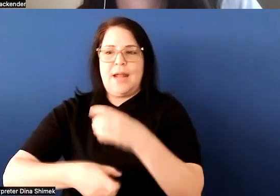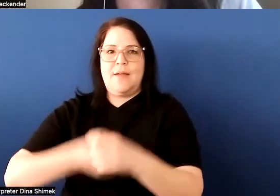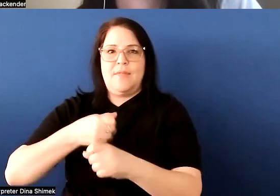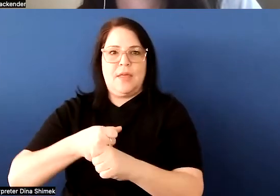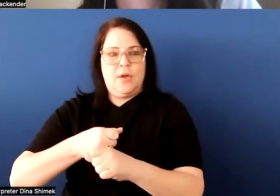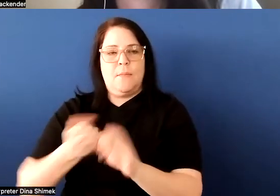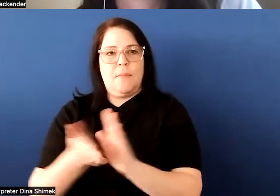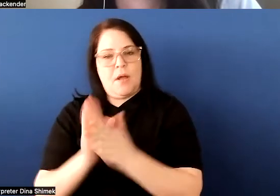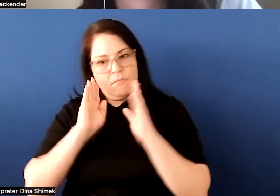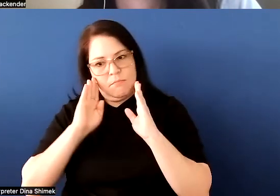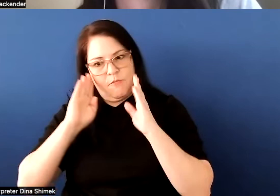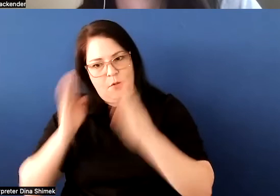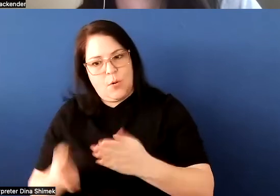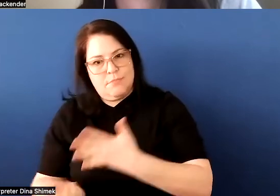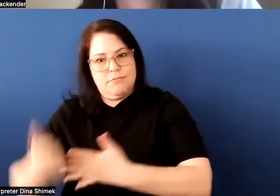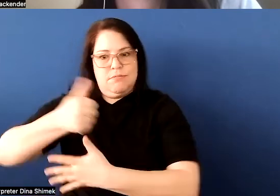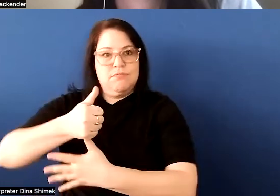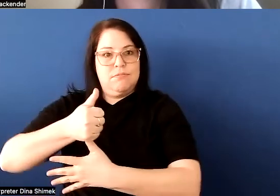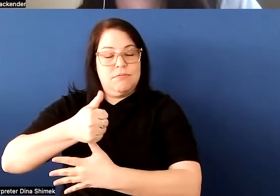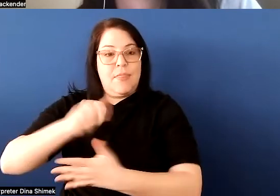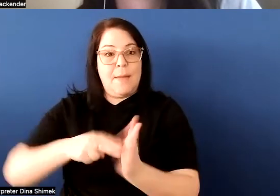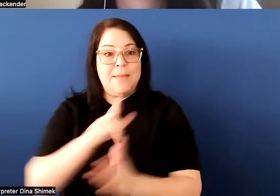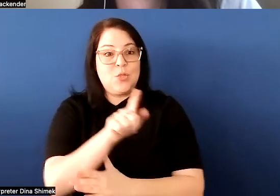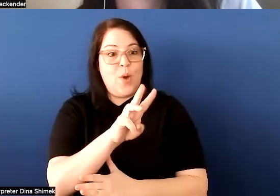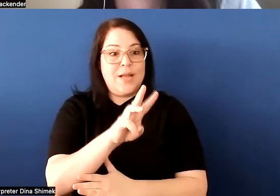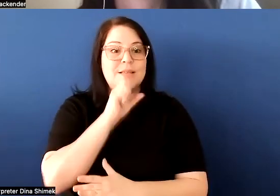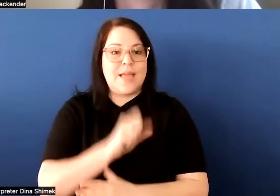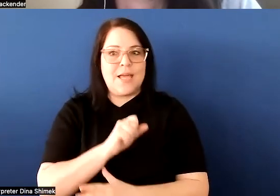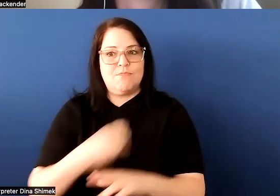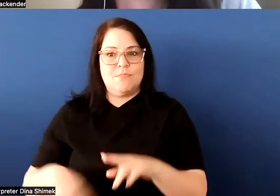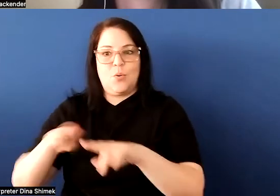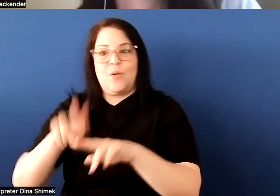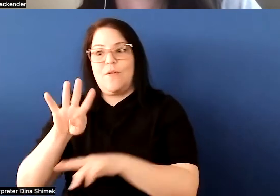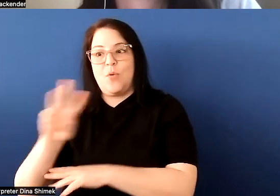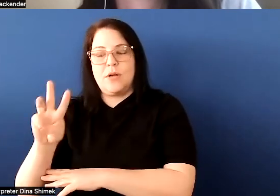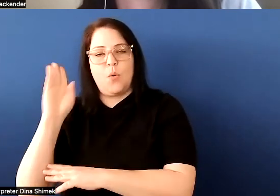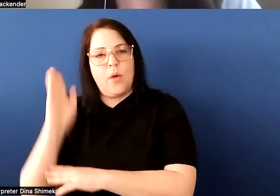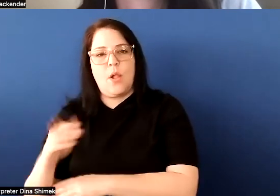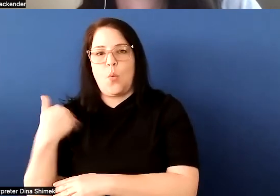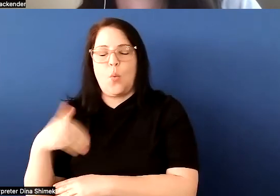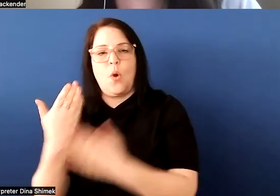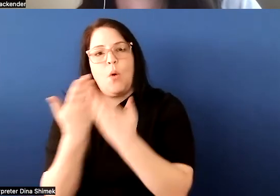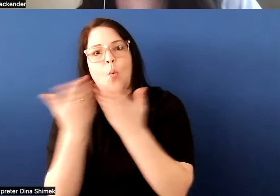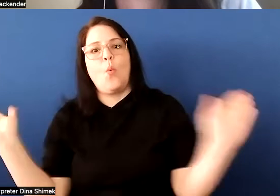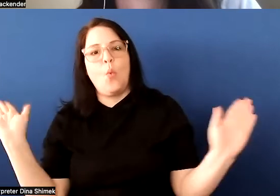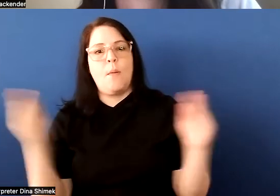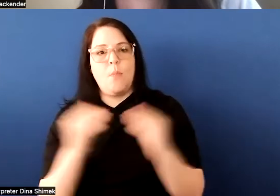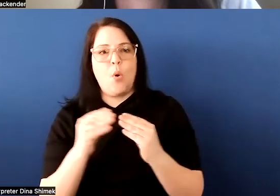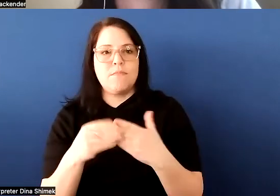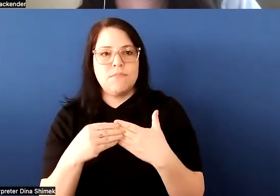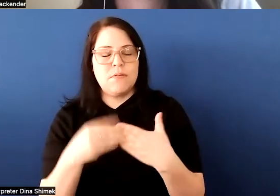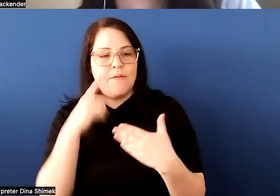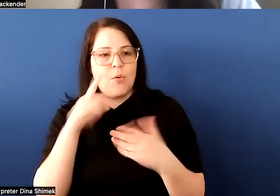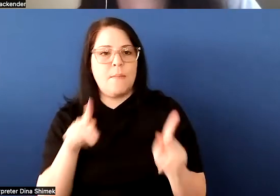year, and that could jump up from 26 to 46, which would really expand it to people who have a diagnosis